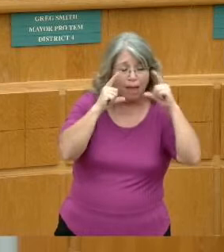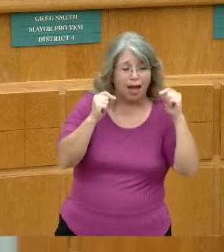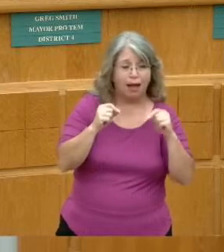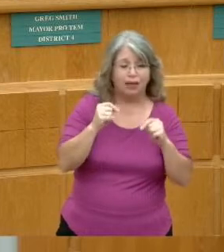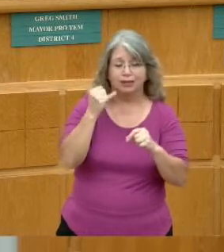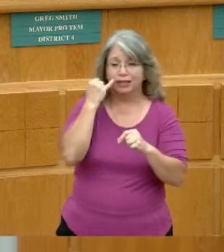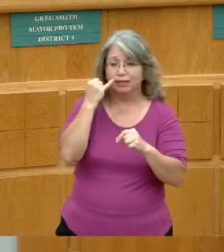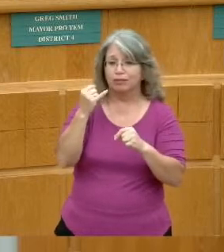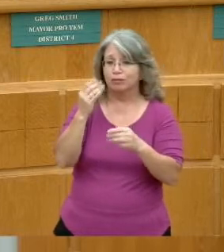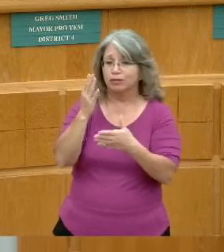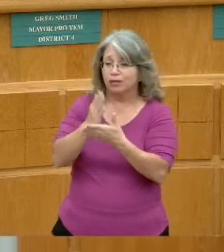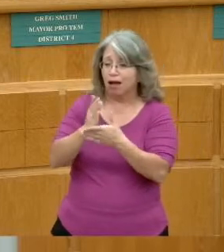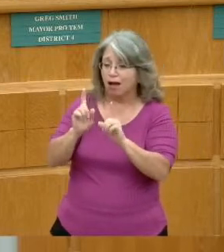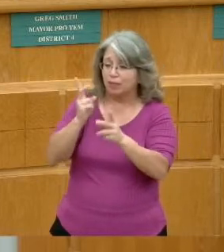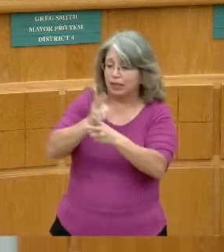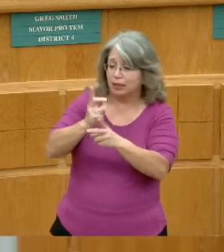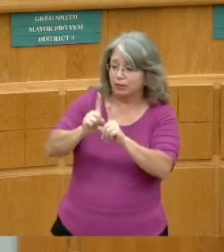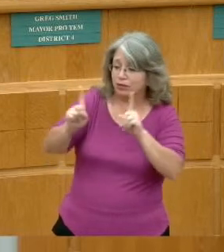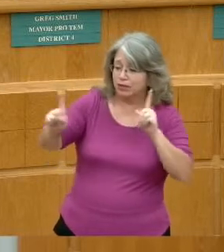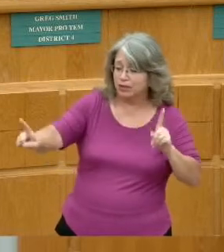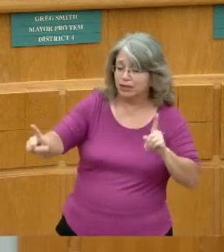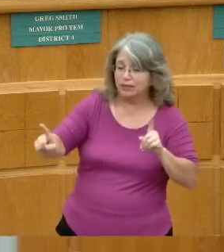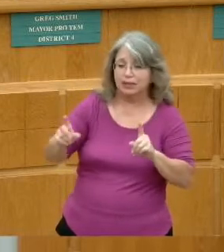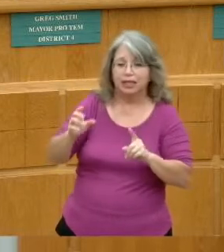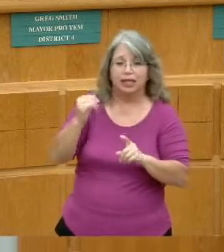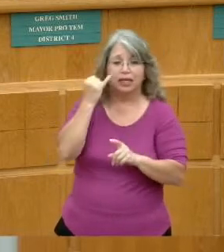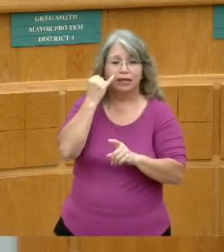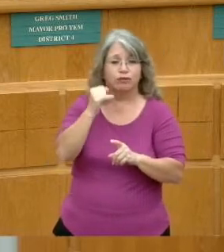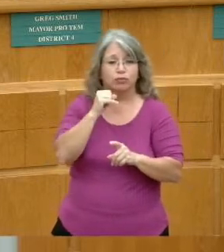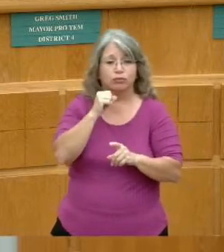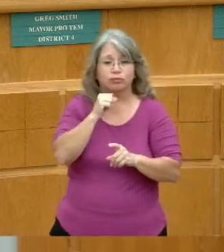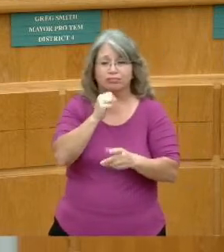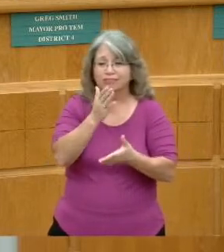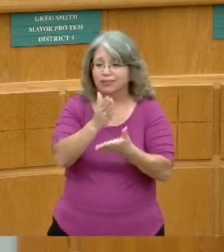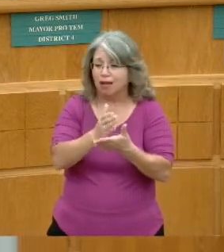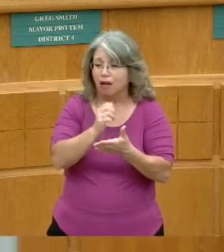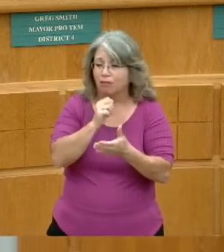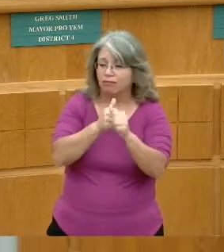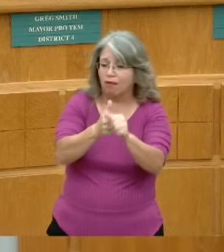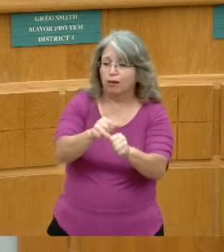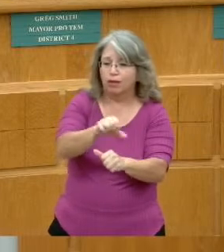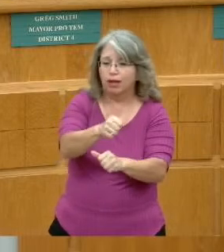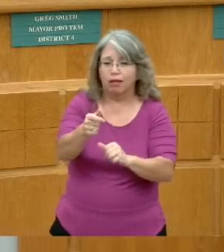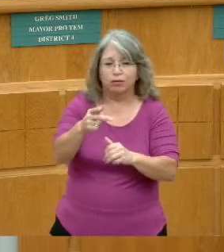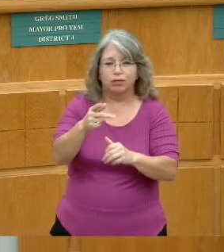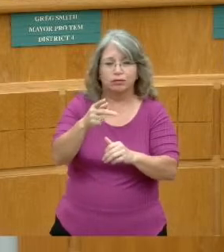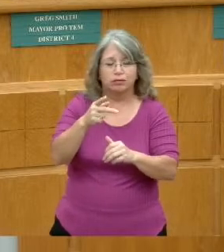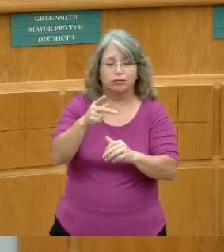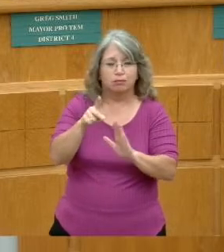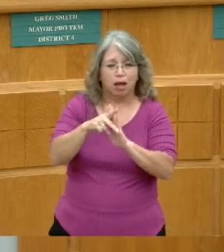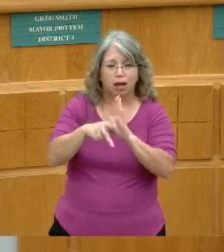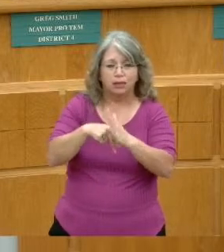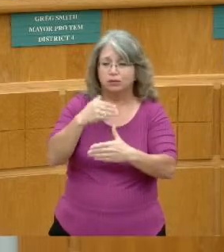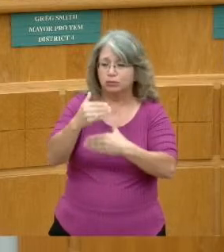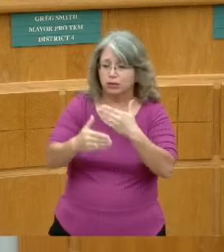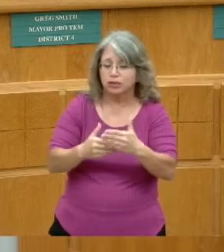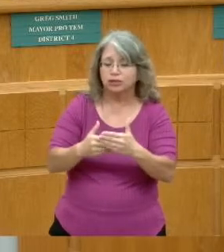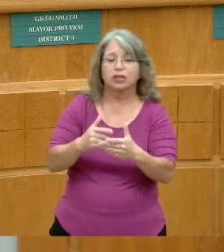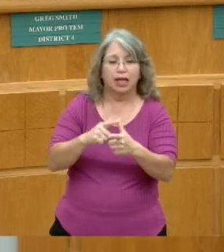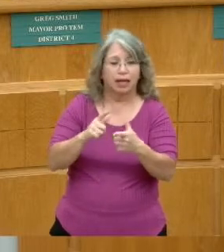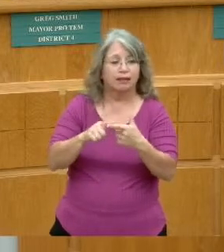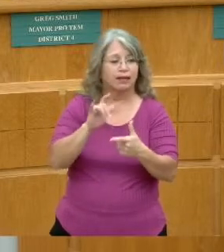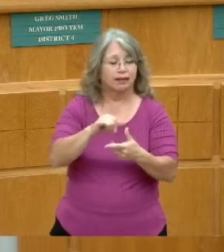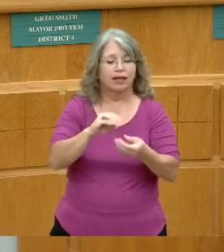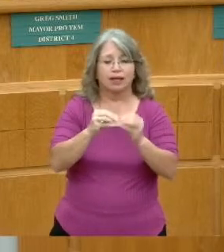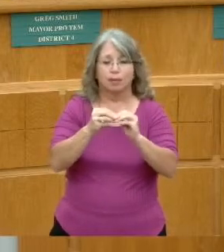paying attention to different policies that are in place to make sure that we don't transmit COVID-19, that number can easily go back